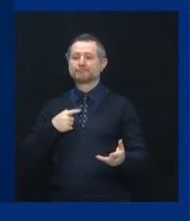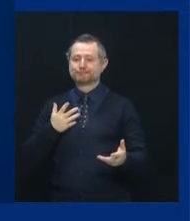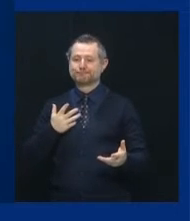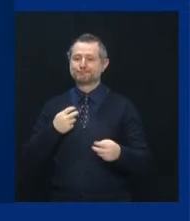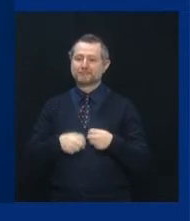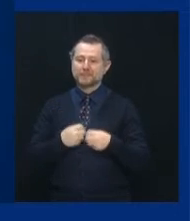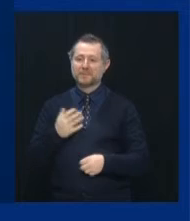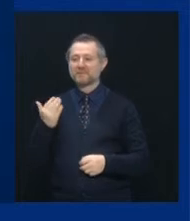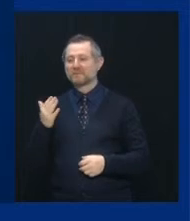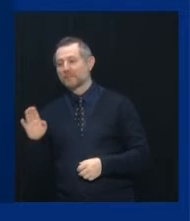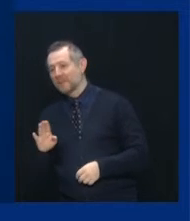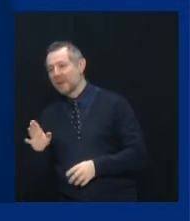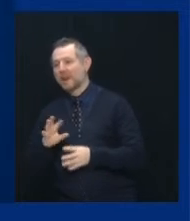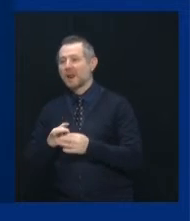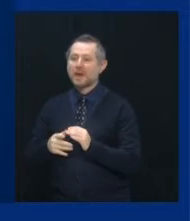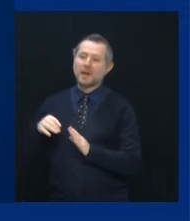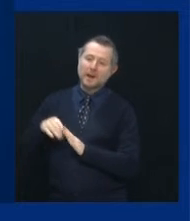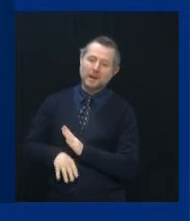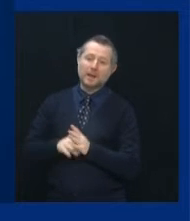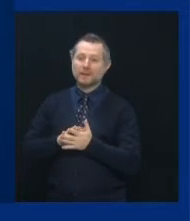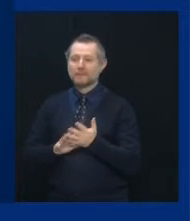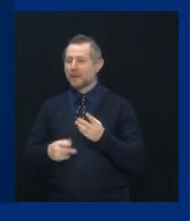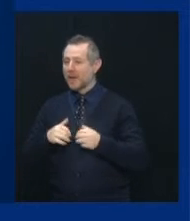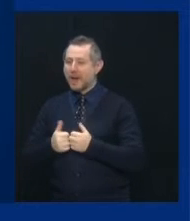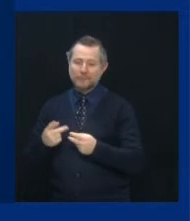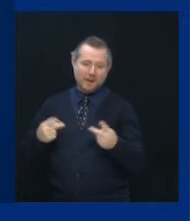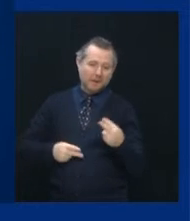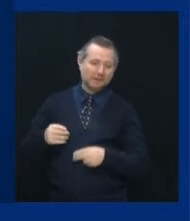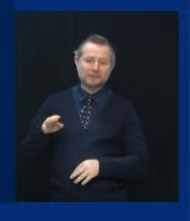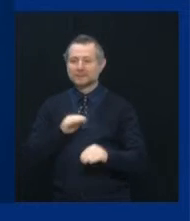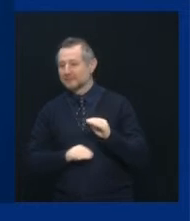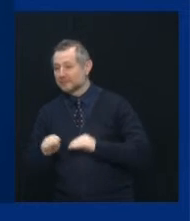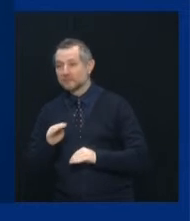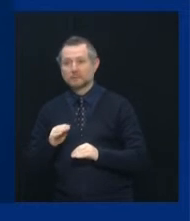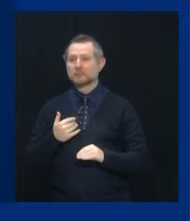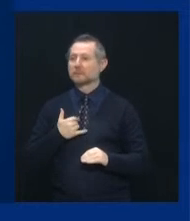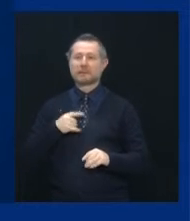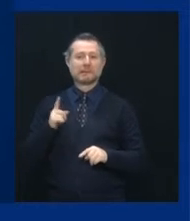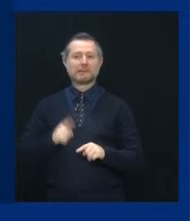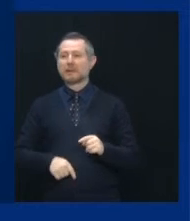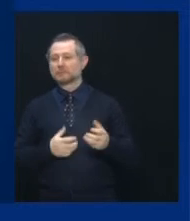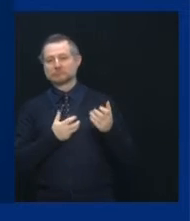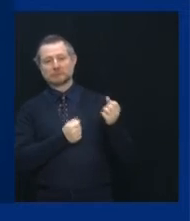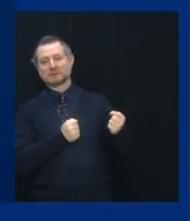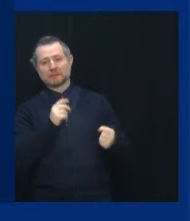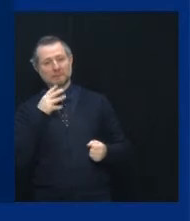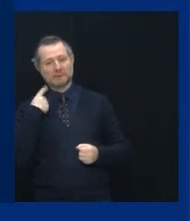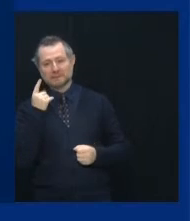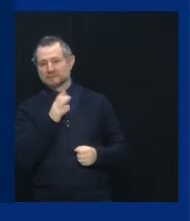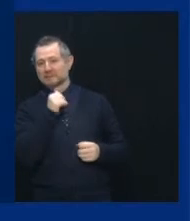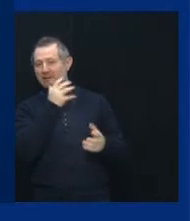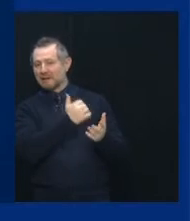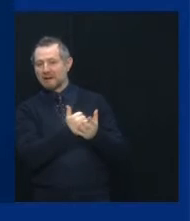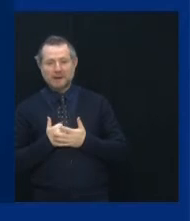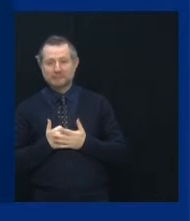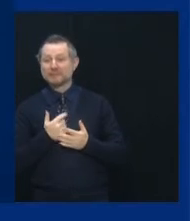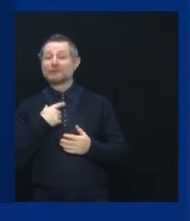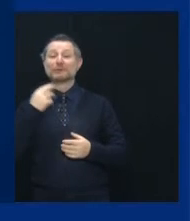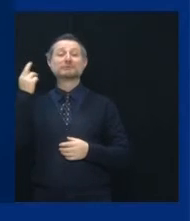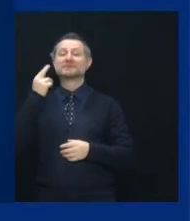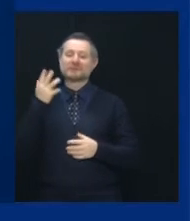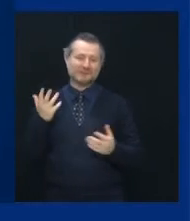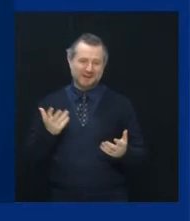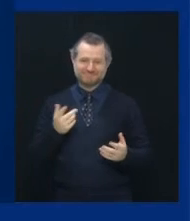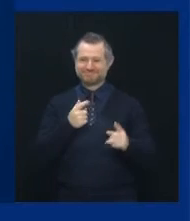$15 billion deficit, when we couldn't count on Washington for any help because Washington has been